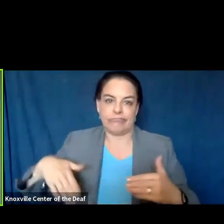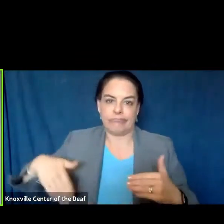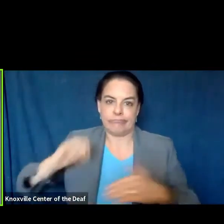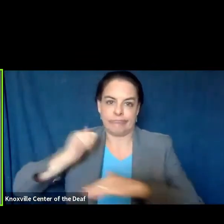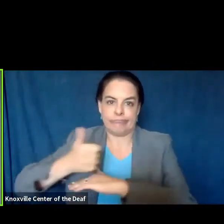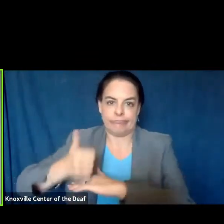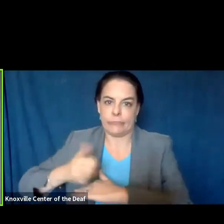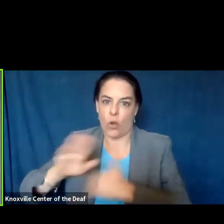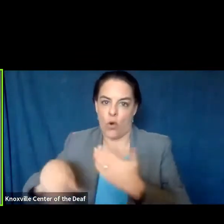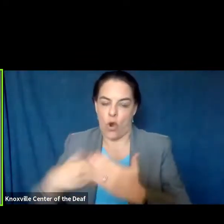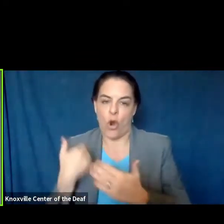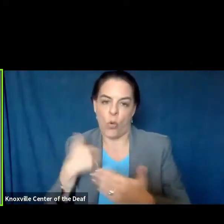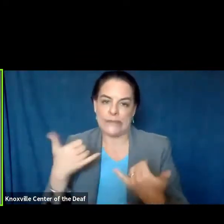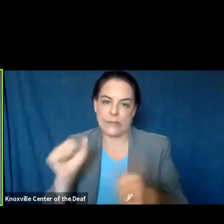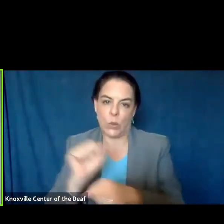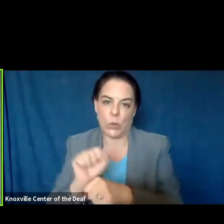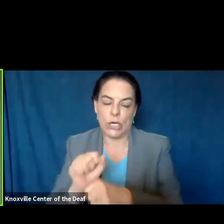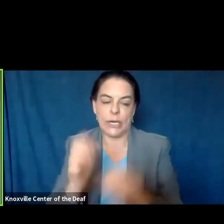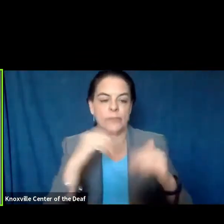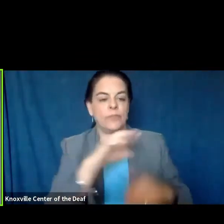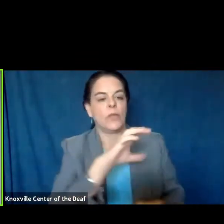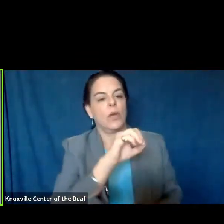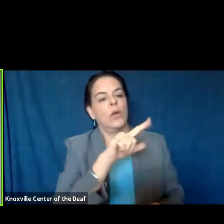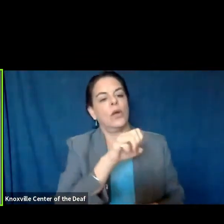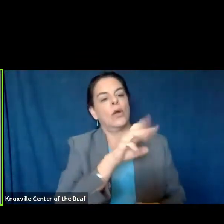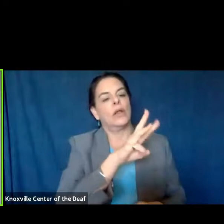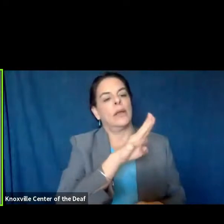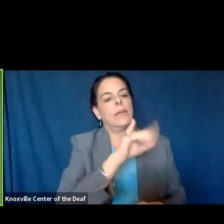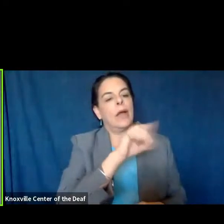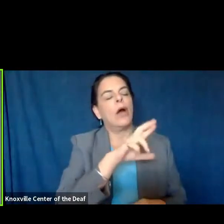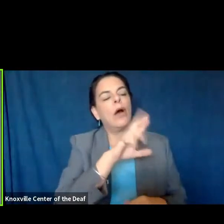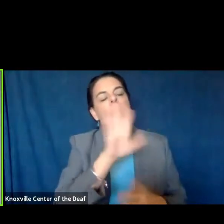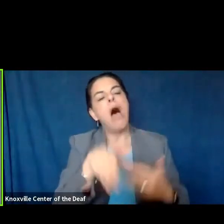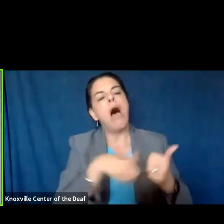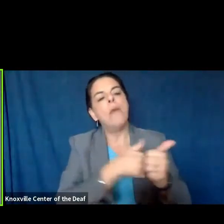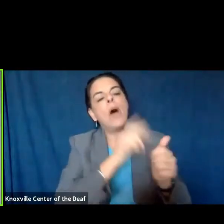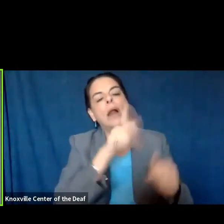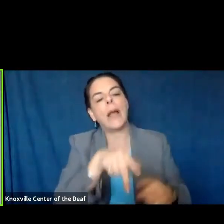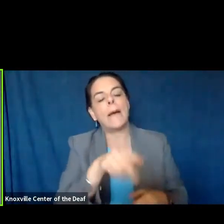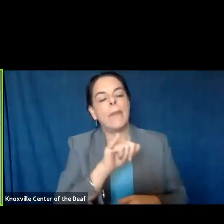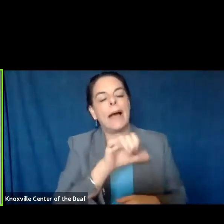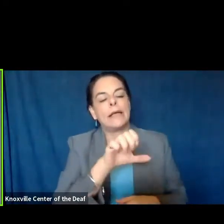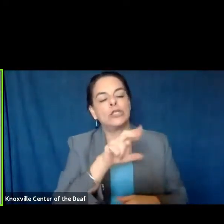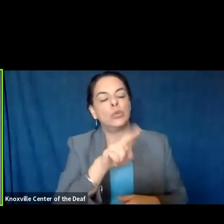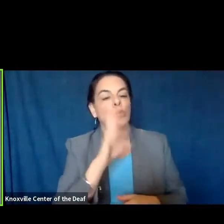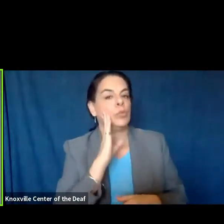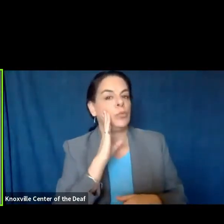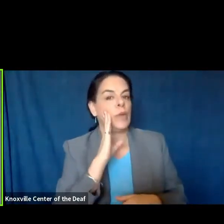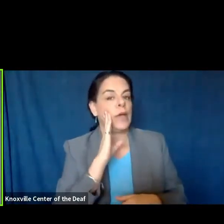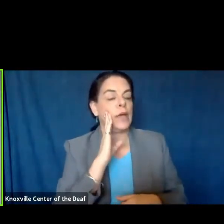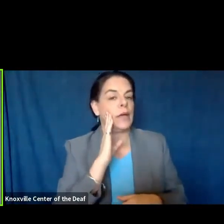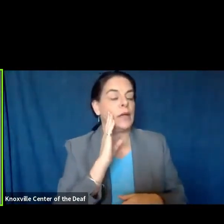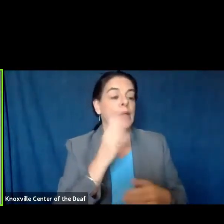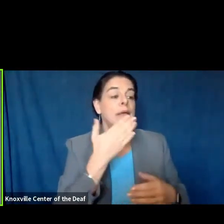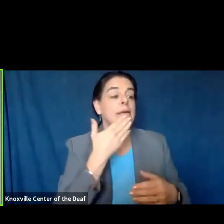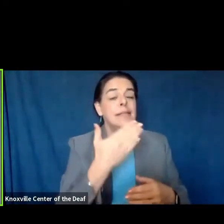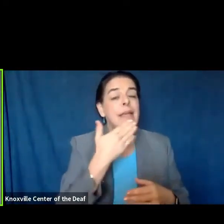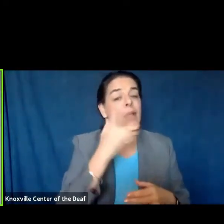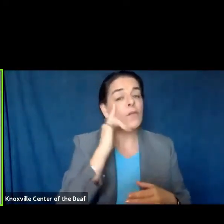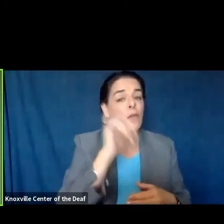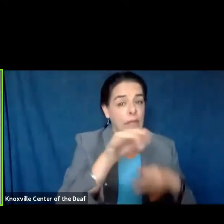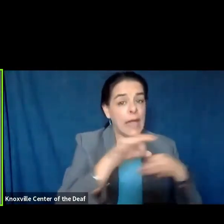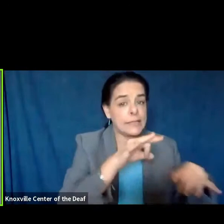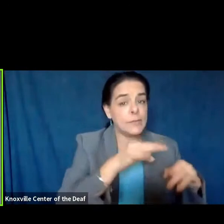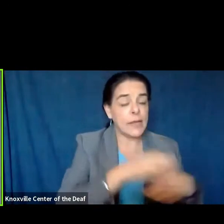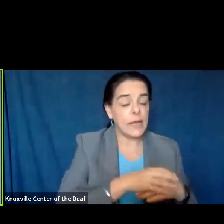it. Cole with WBIR, following up on his question about ICU hospital benchmark. He says, thank you for the explanation. At